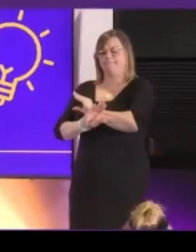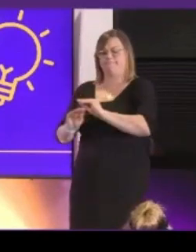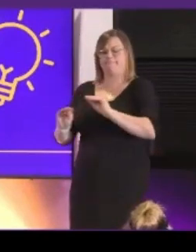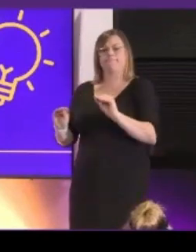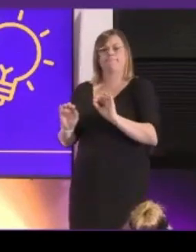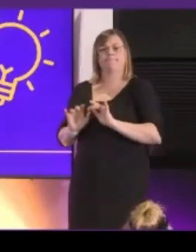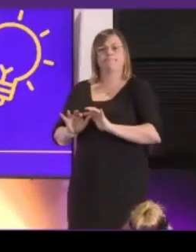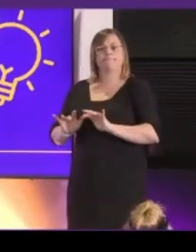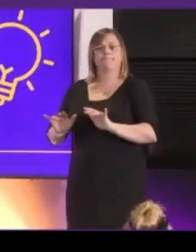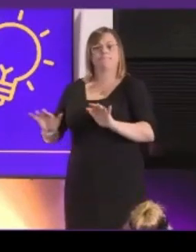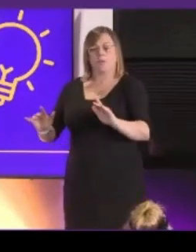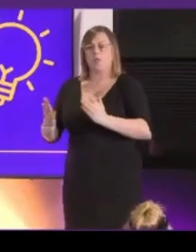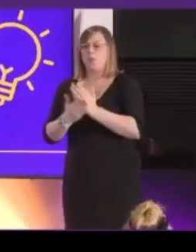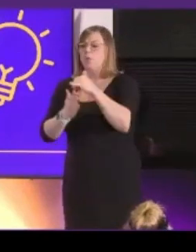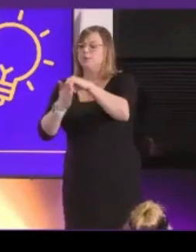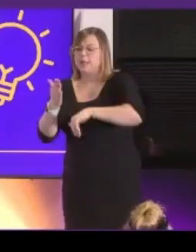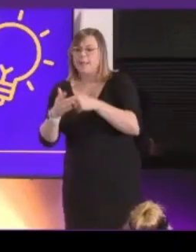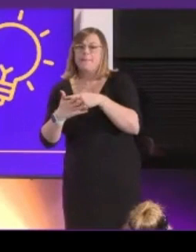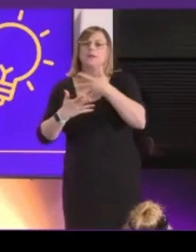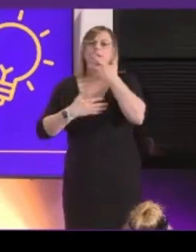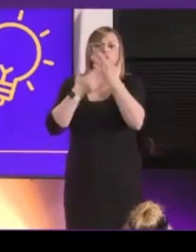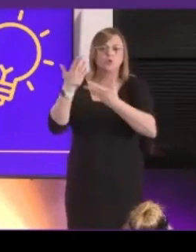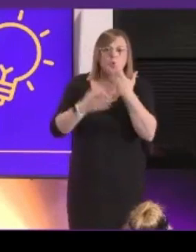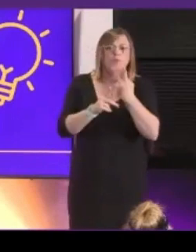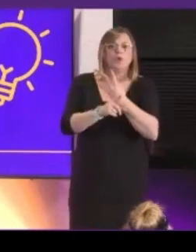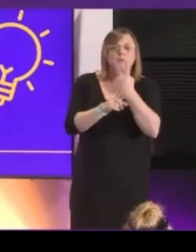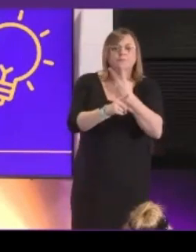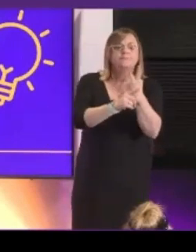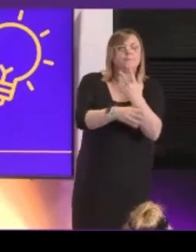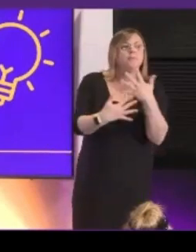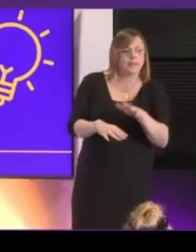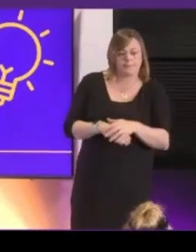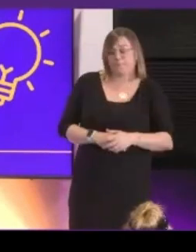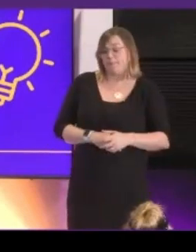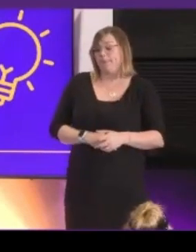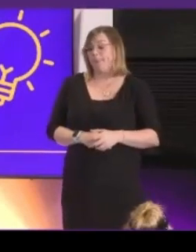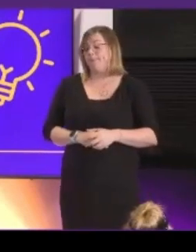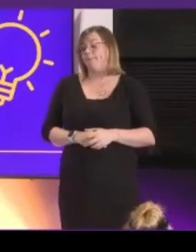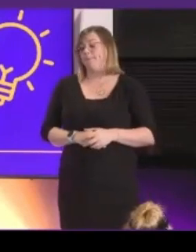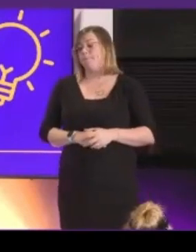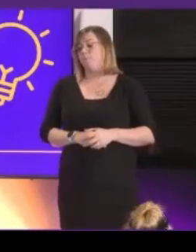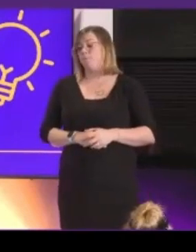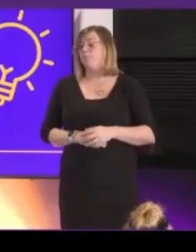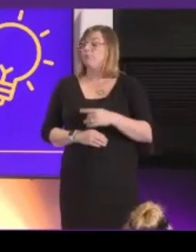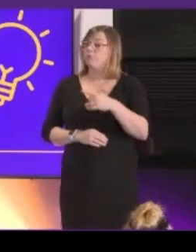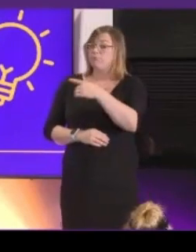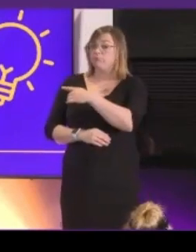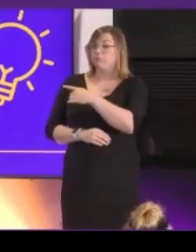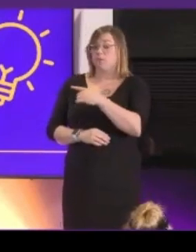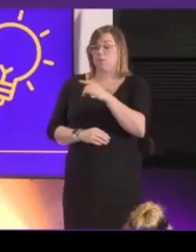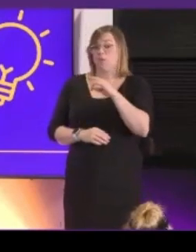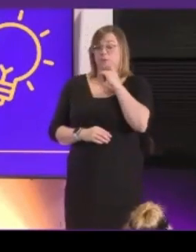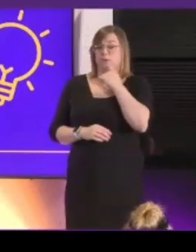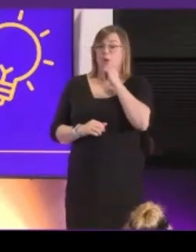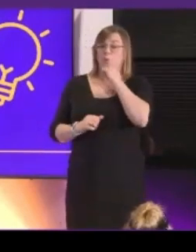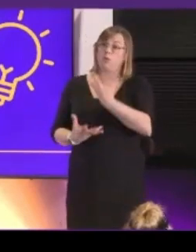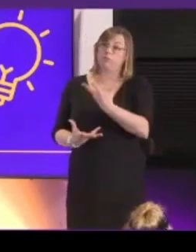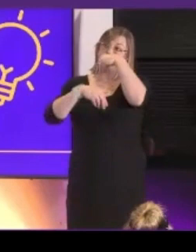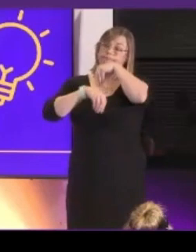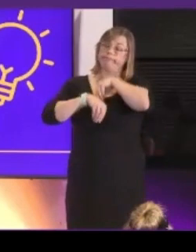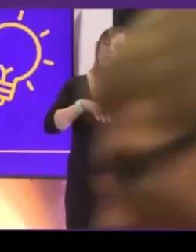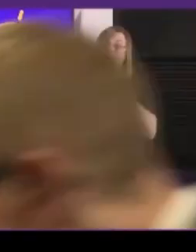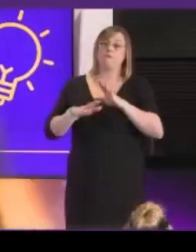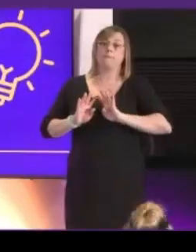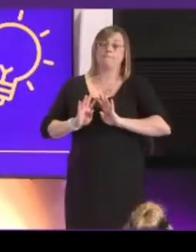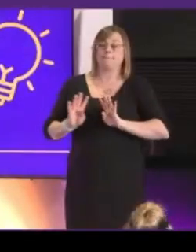a statement and story that you tell again and again. What would you say are the takeaways from that